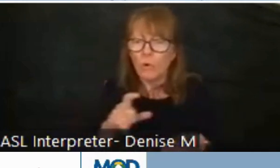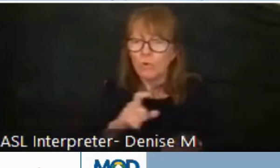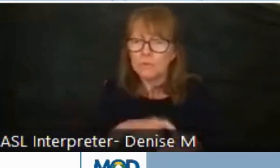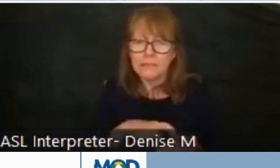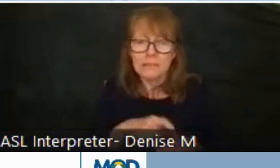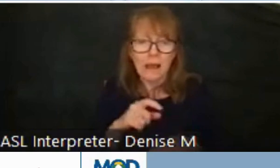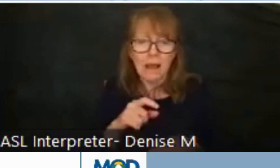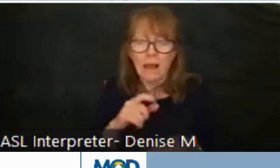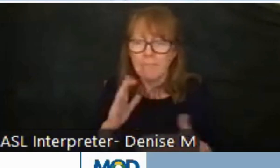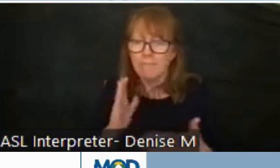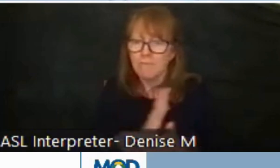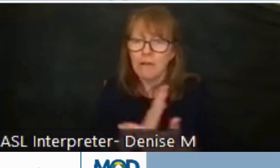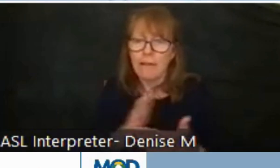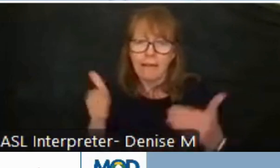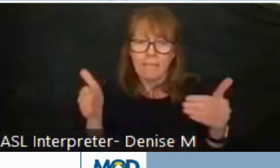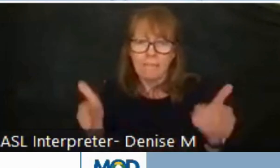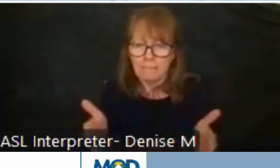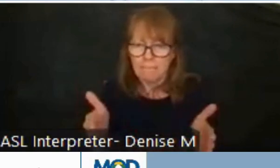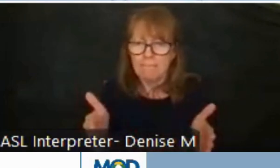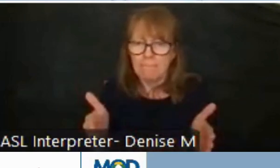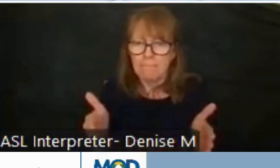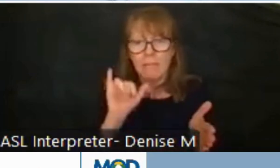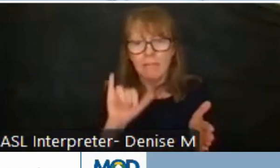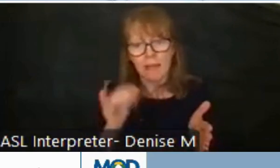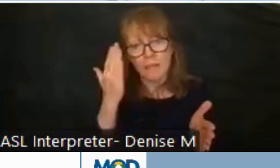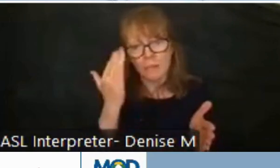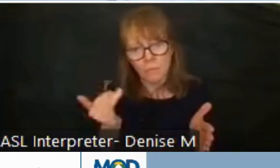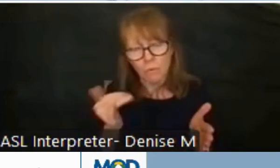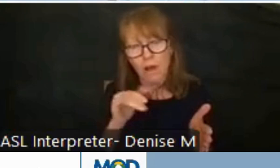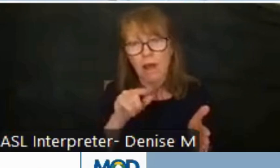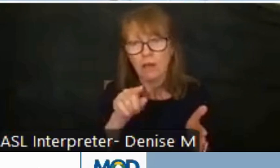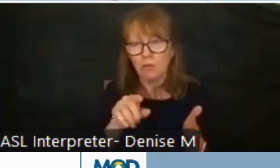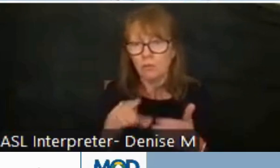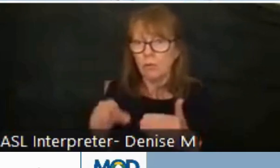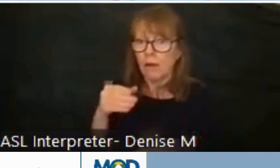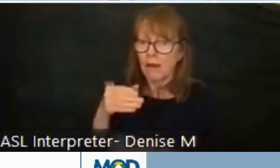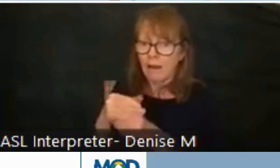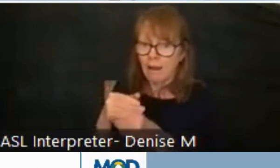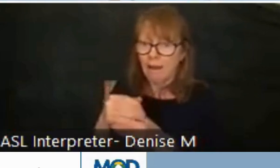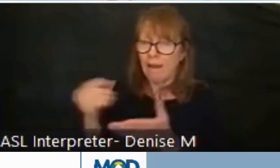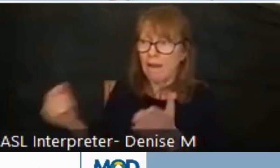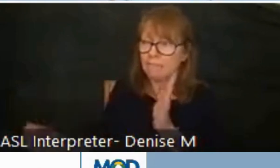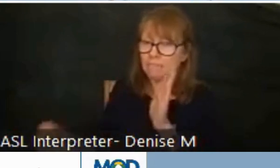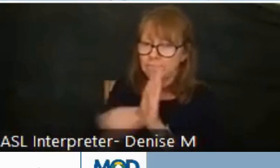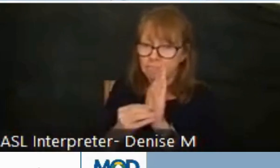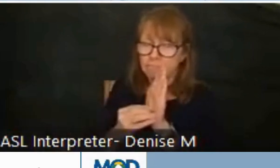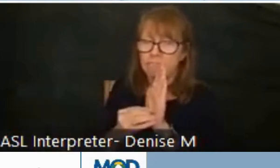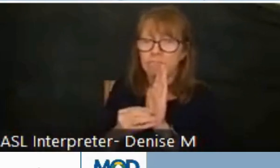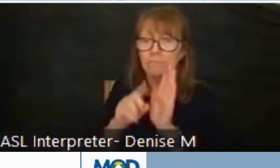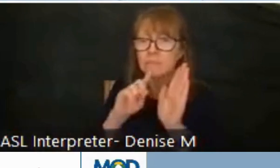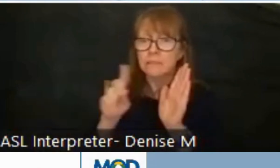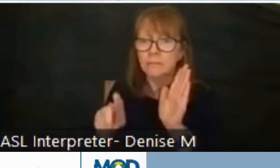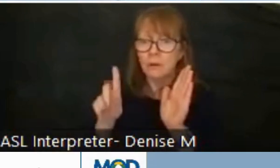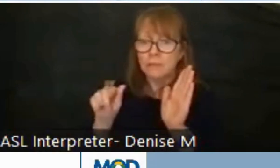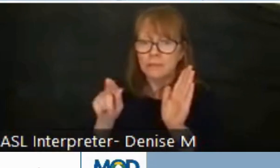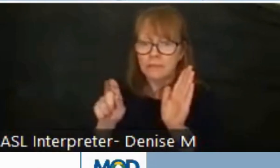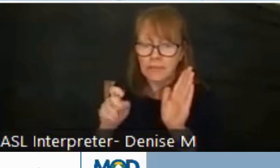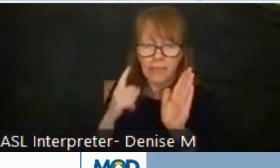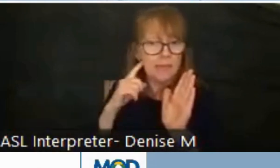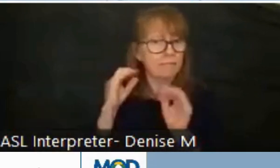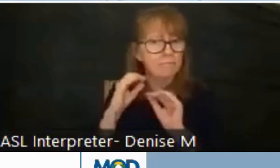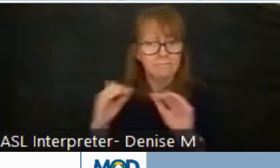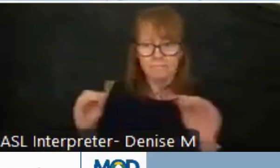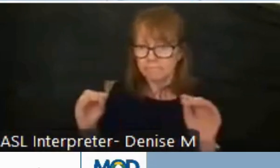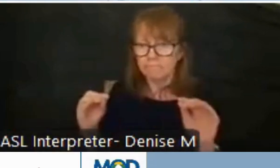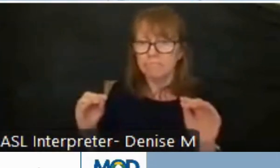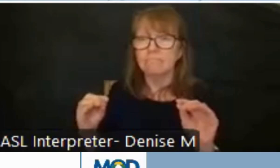response. That's why it was so useful to put a requested response date in your letter. Then if you don't hear back from them by that date, you're